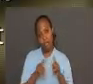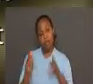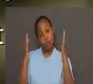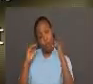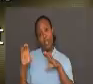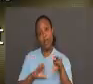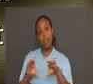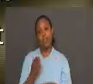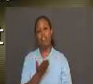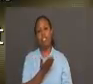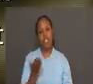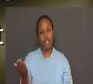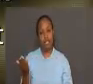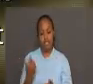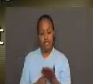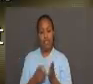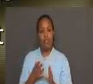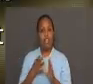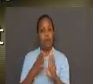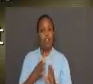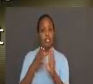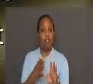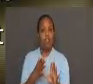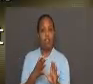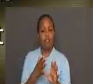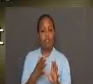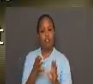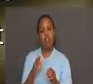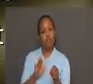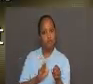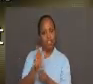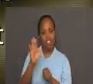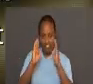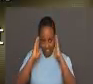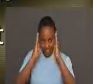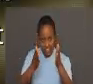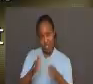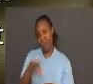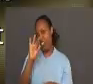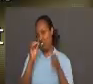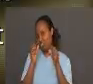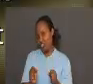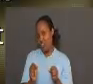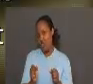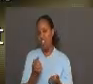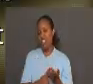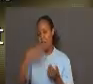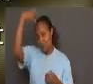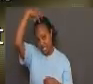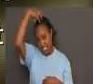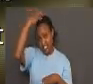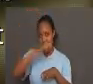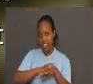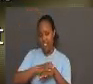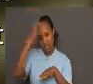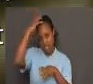They also hope that their demonstration will gain enough attention to